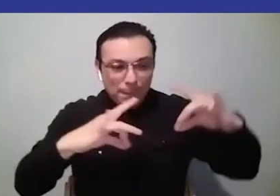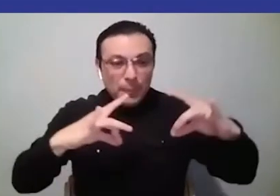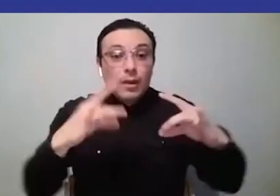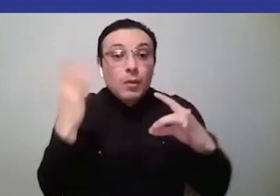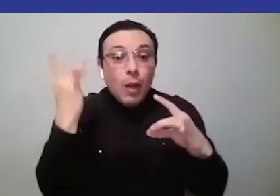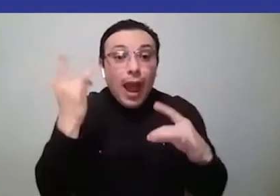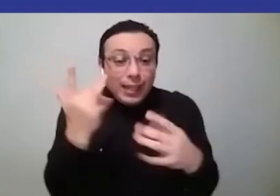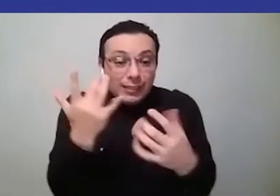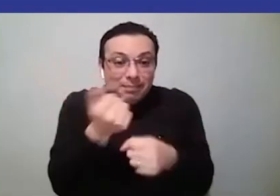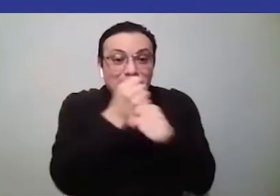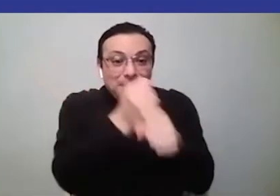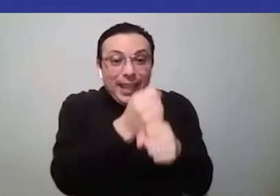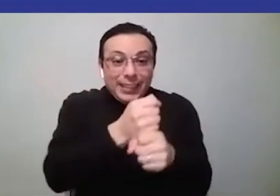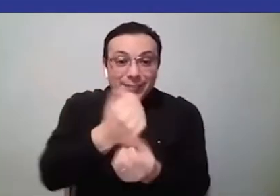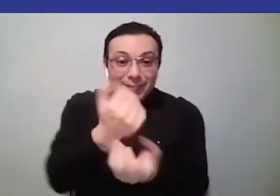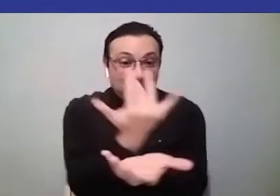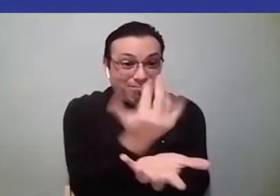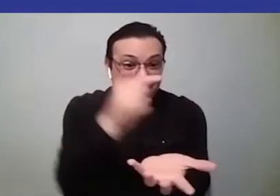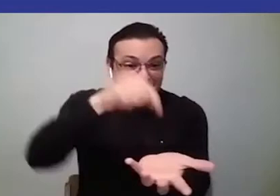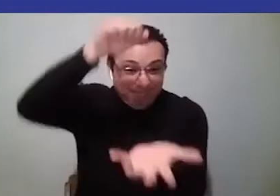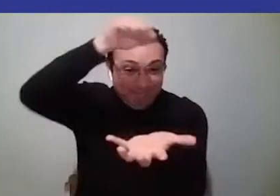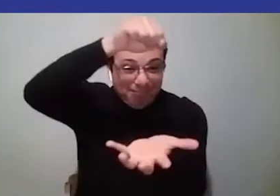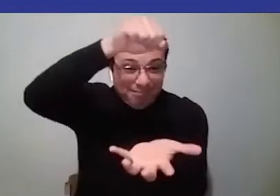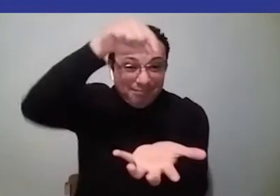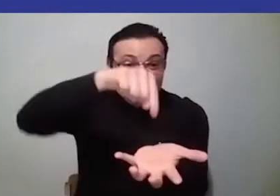those lanterns. I was then, you know,